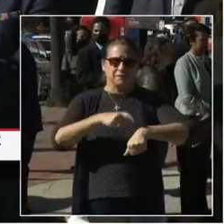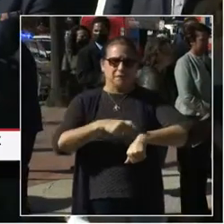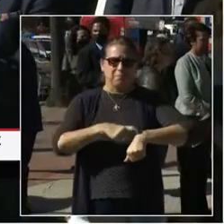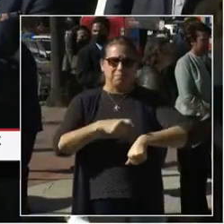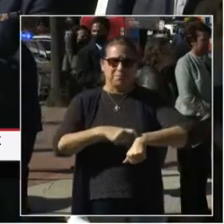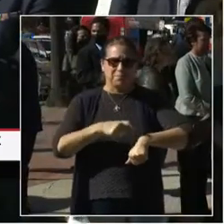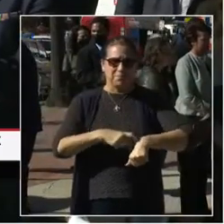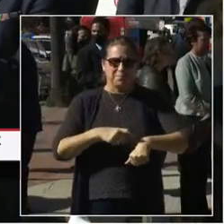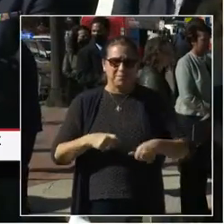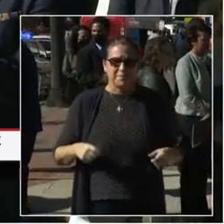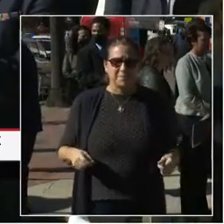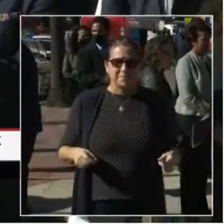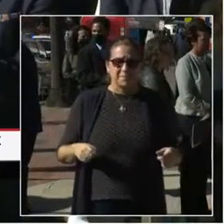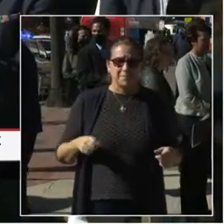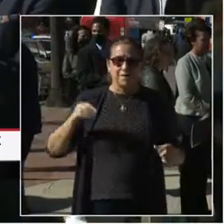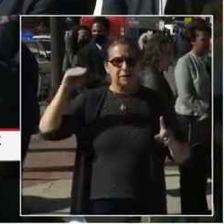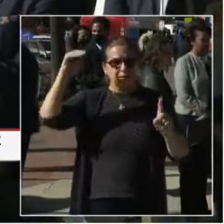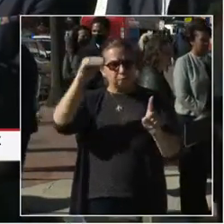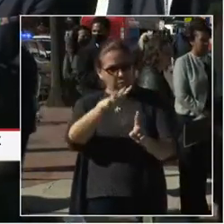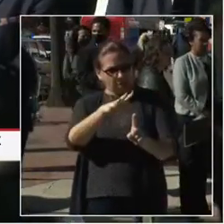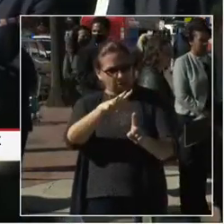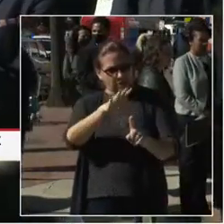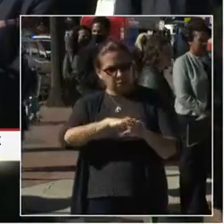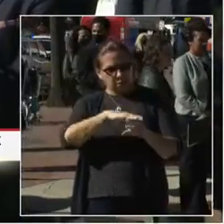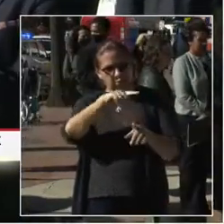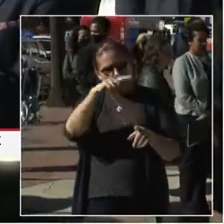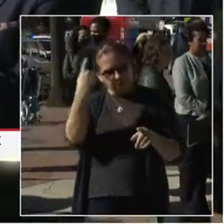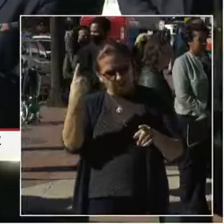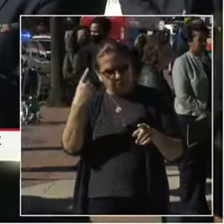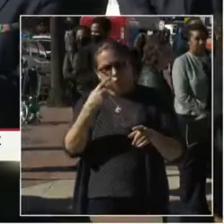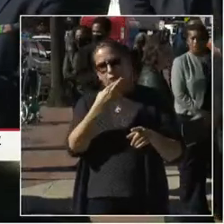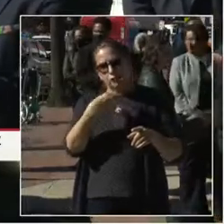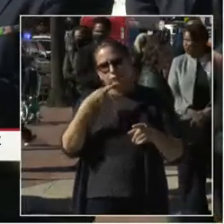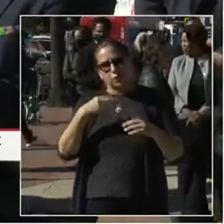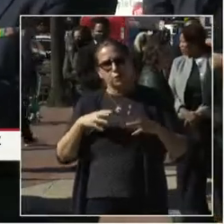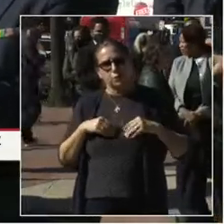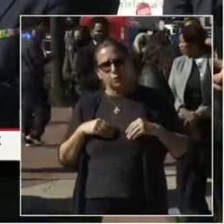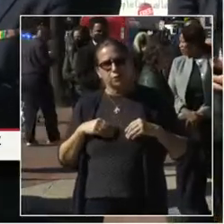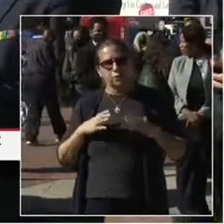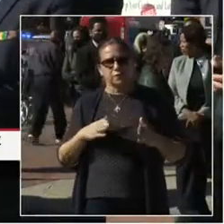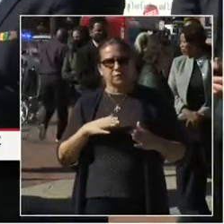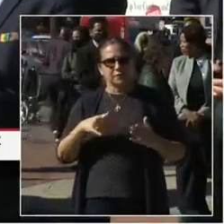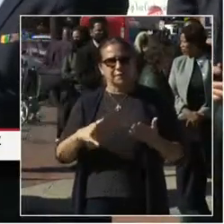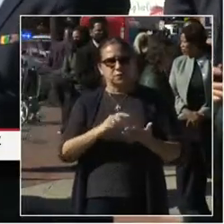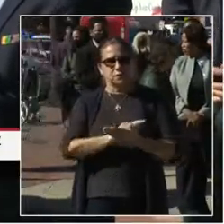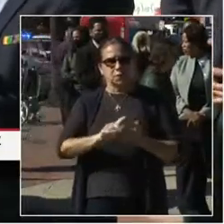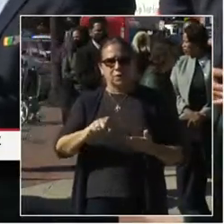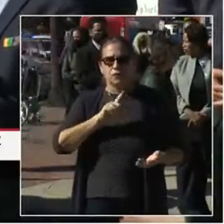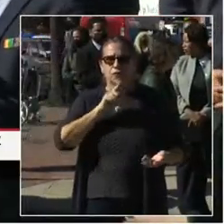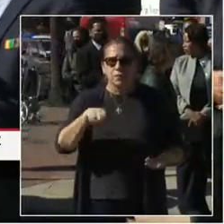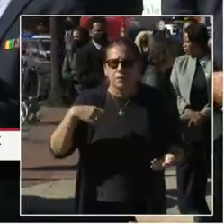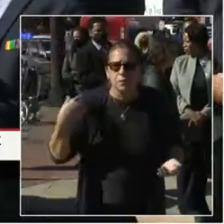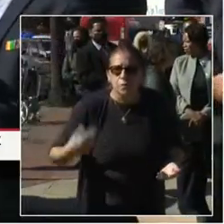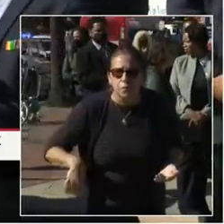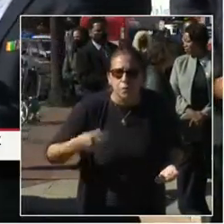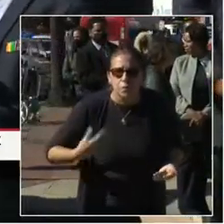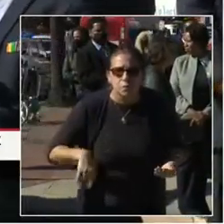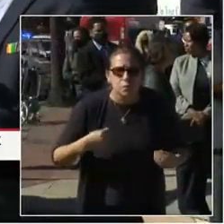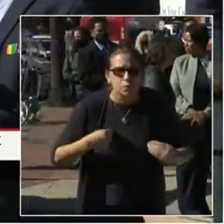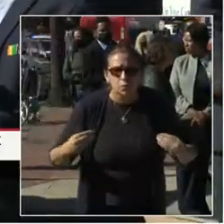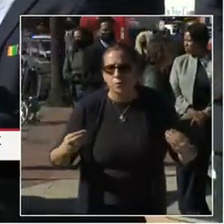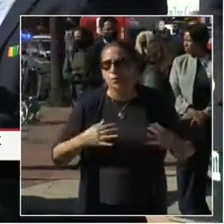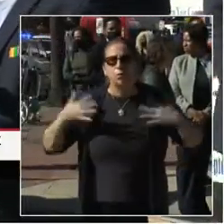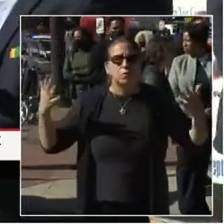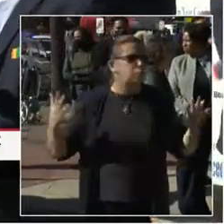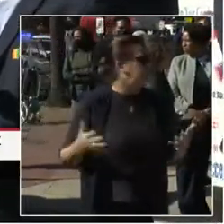For saying to all of us that we need to support our black restaurants. Yes. That's how we survive, and it's very easy to do. All you got to